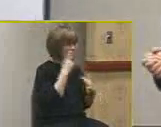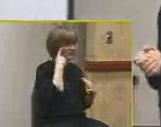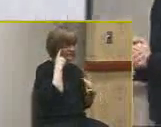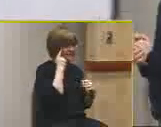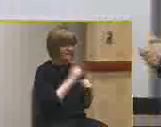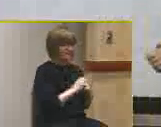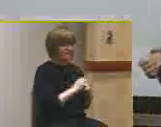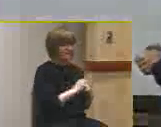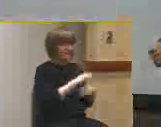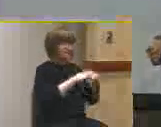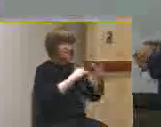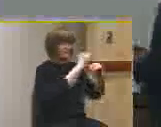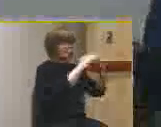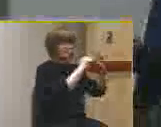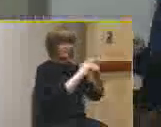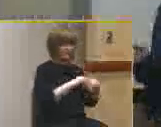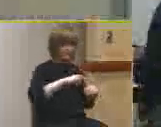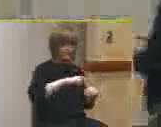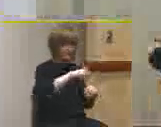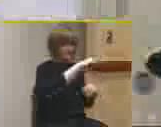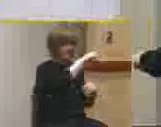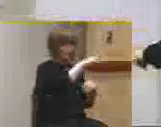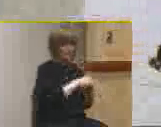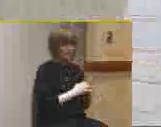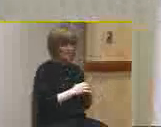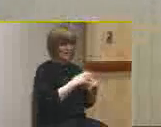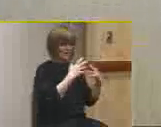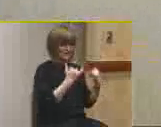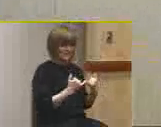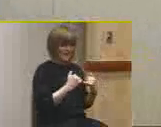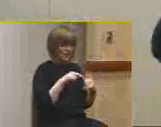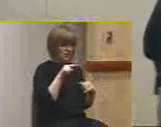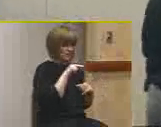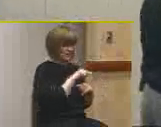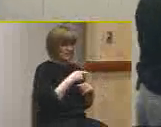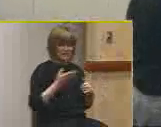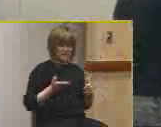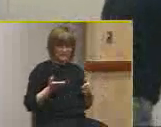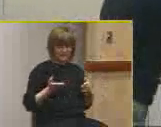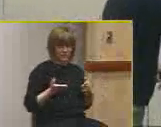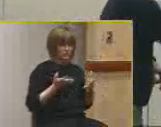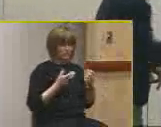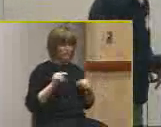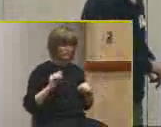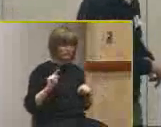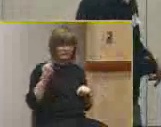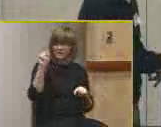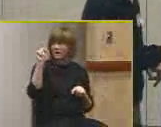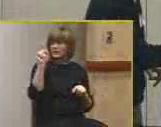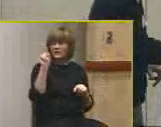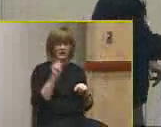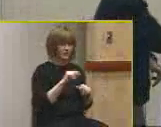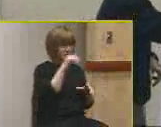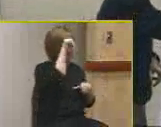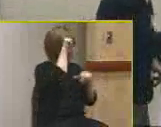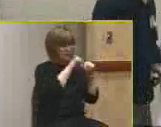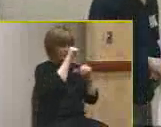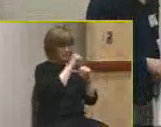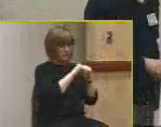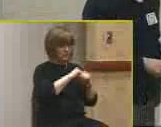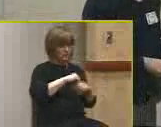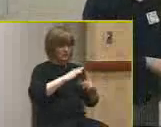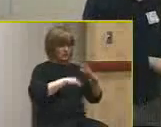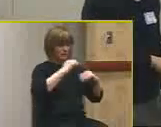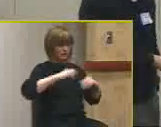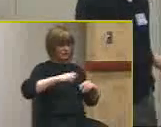stairway. Right now he's right here. We want him to be up here. Remember we built that stairway? What's